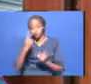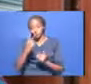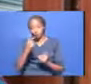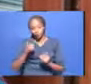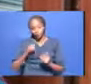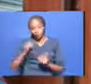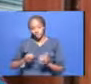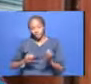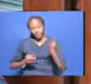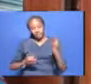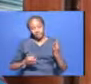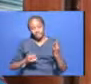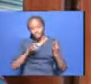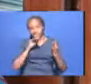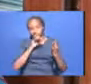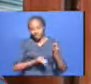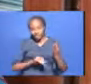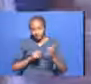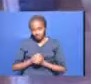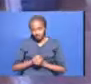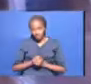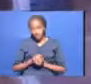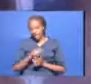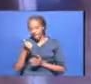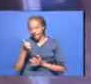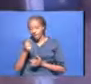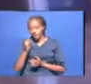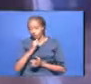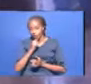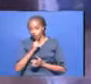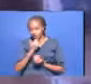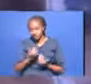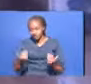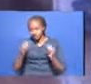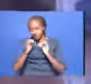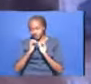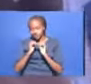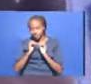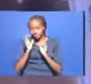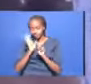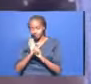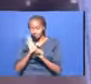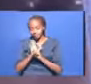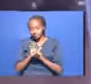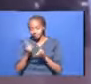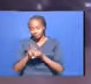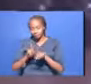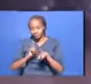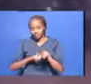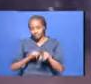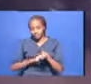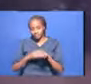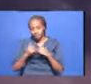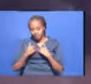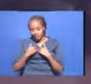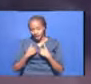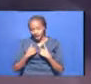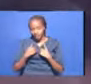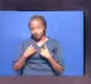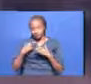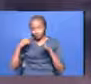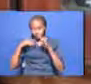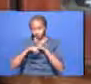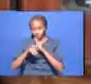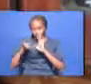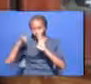sons, and several grandchildren now. Whether by a twist of fate or destiny, Opande joins the military.